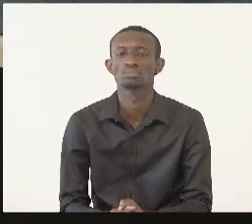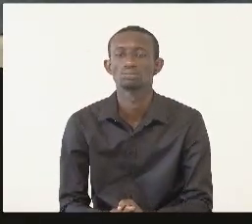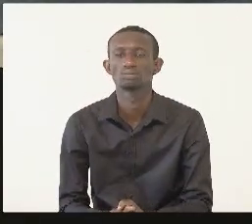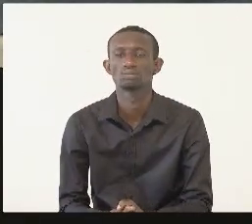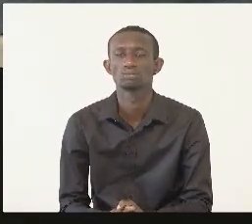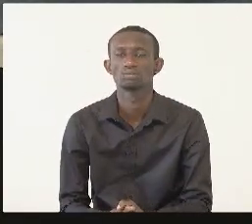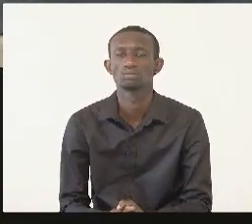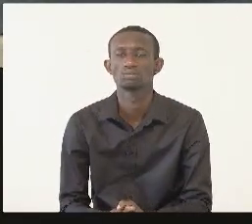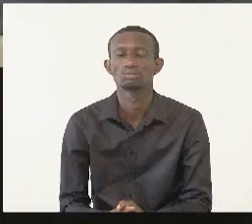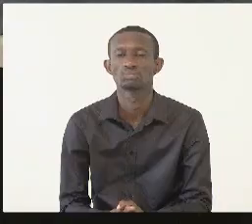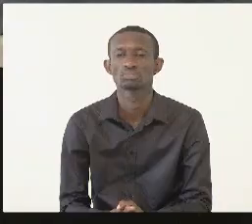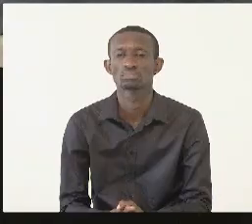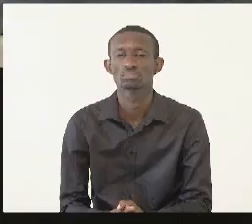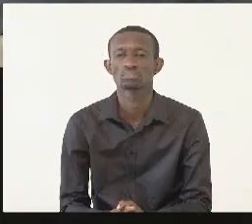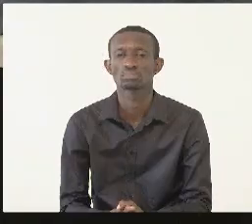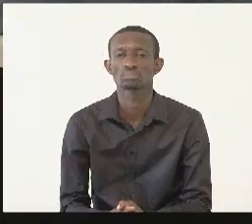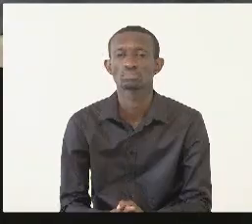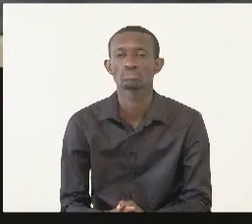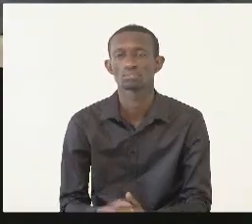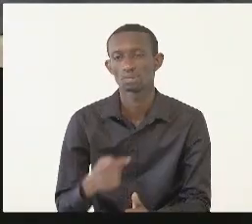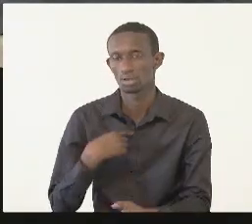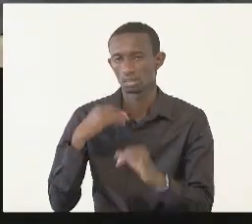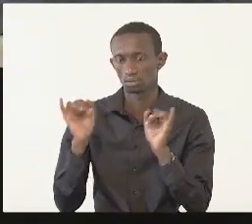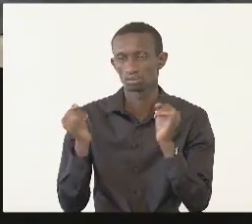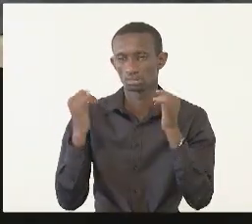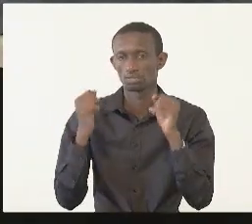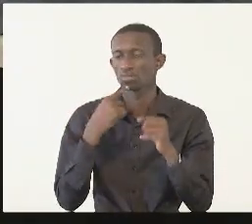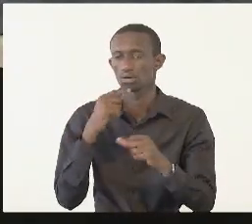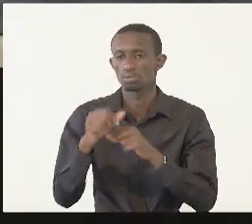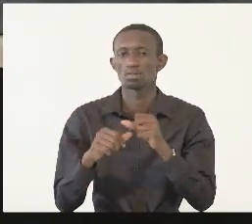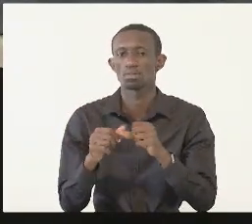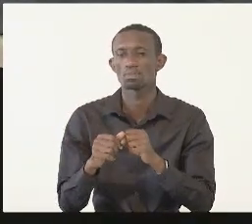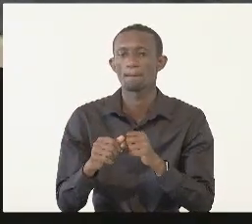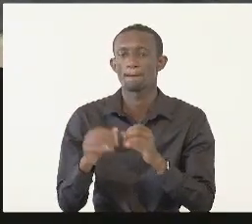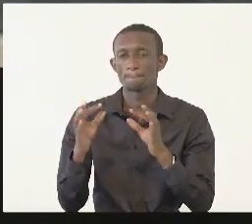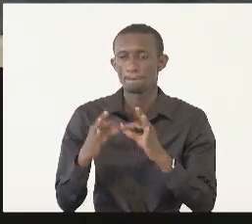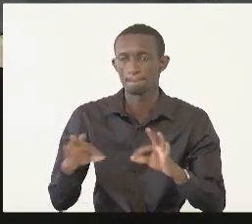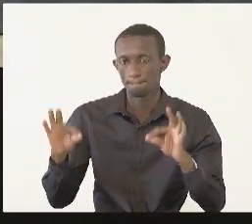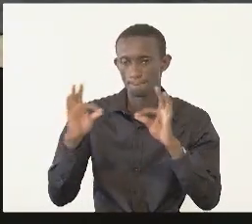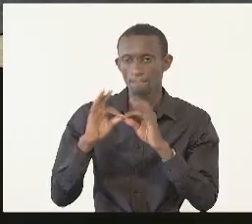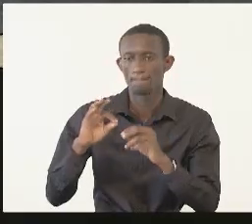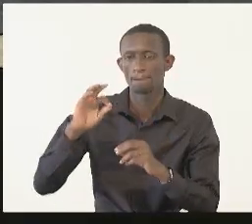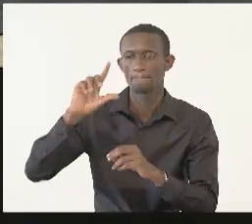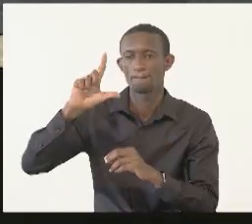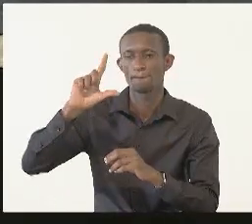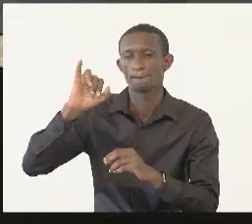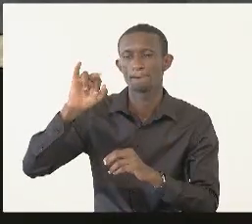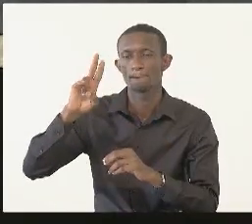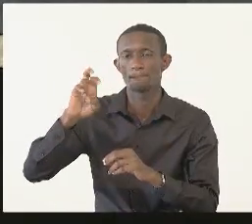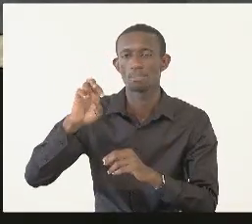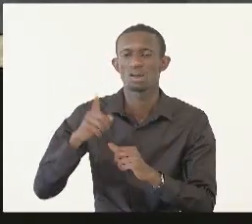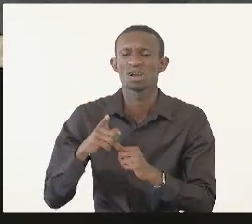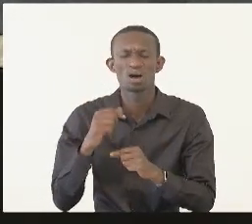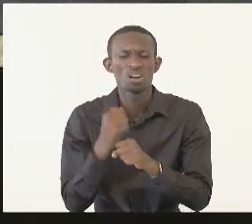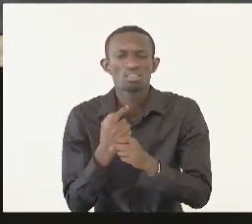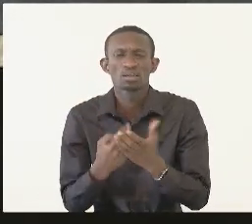I will just try to talk about functions of liver. What does liver do in our